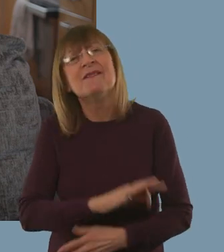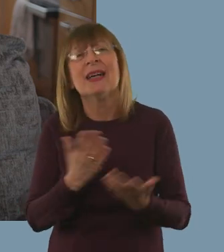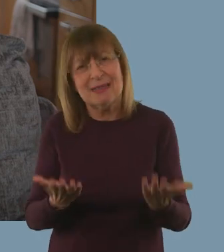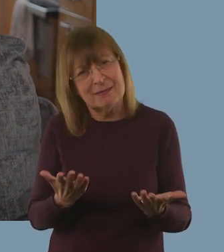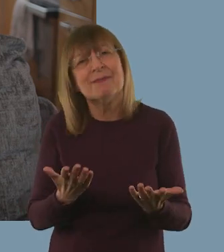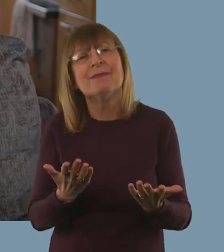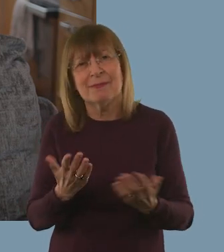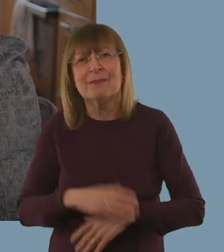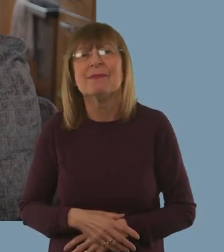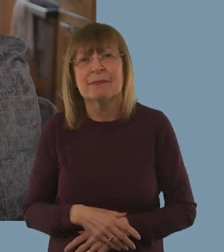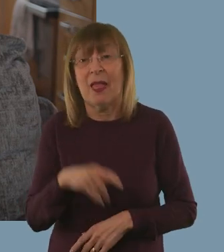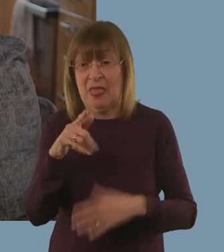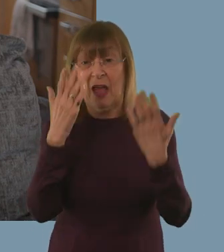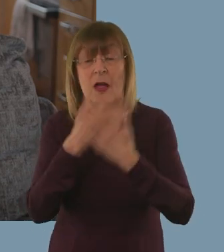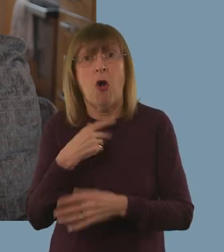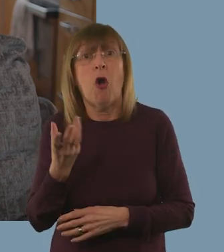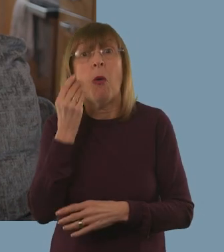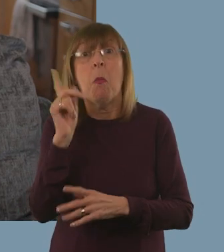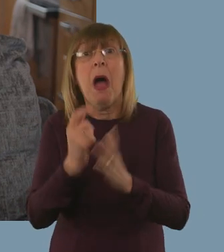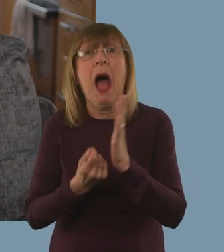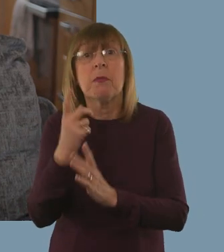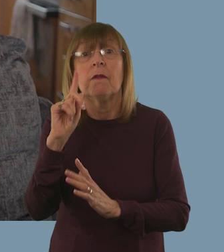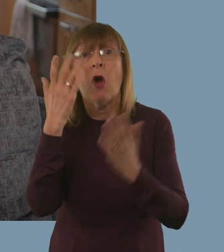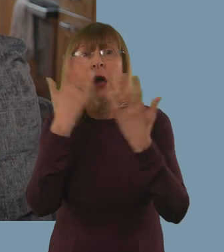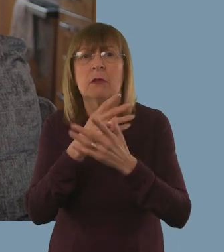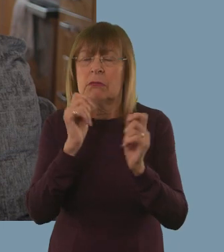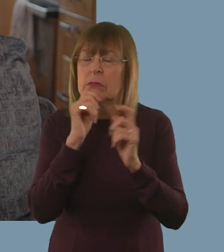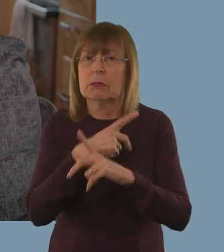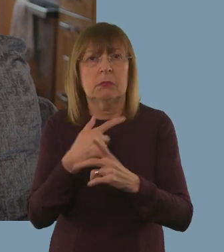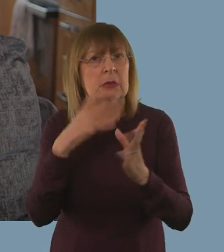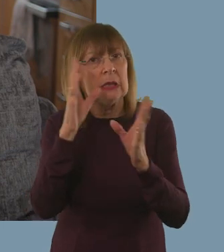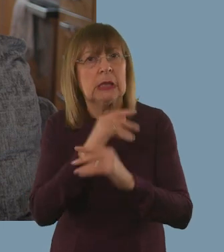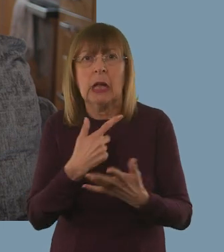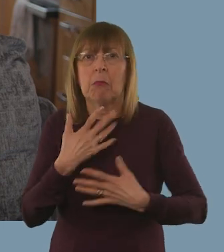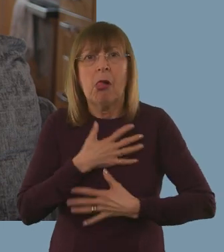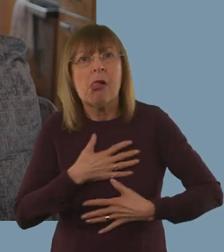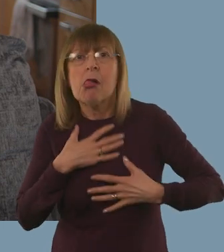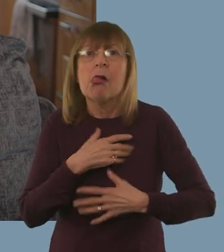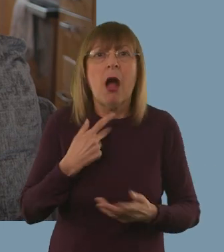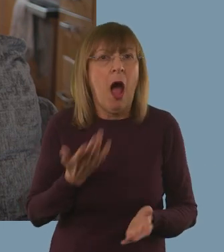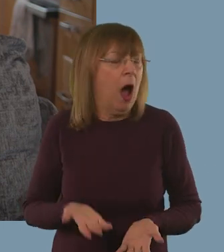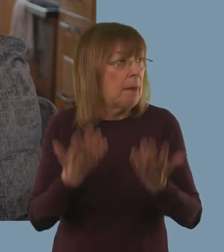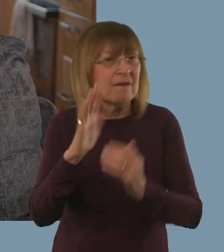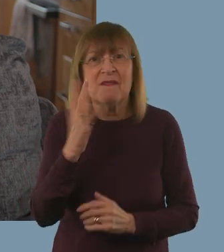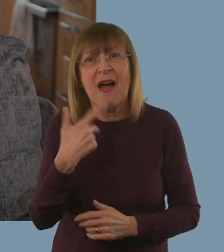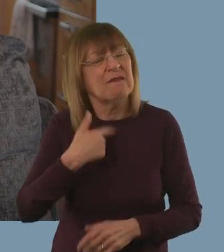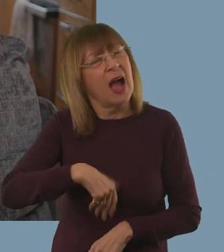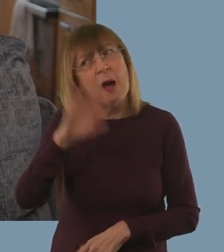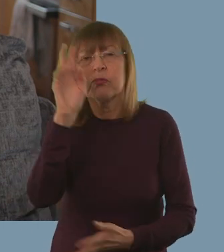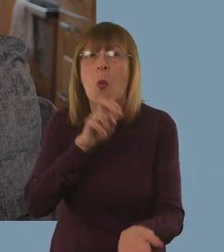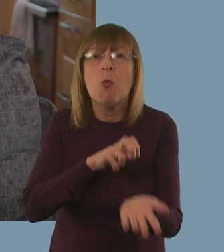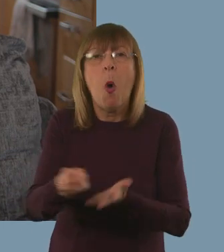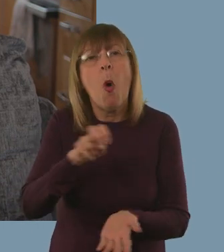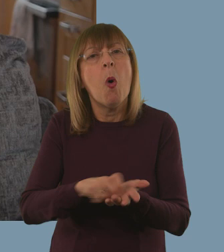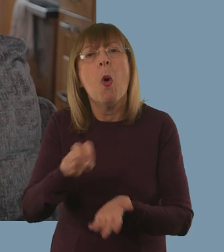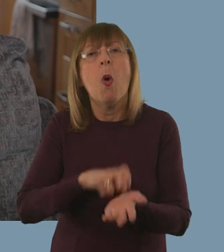outside has helped. And the night of hearing the news, so that first night, had such a strange night's sleep,